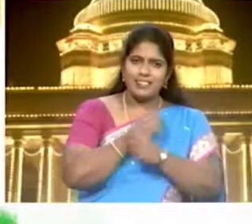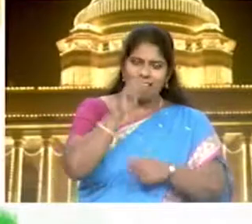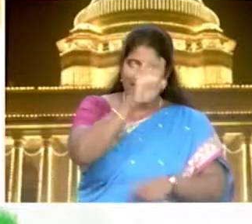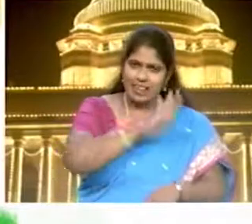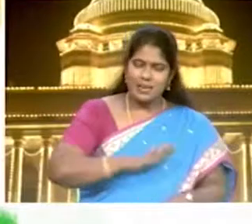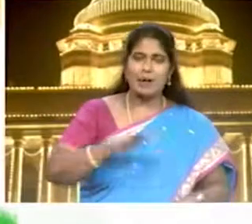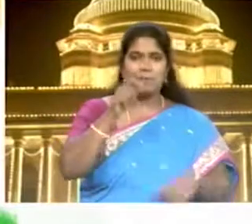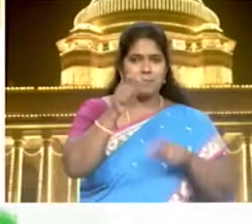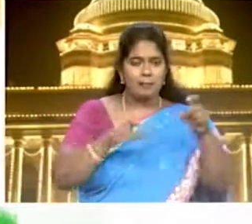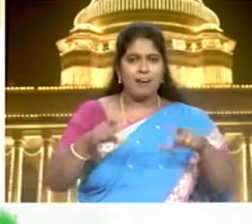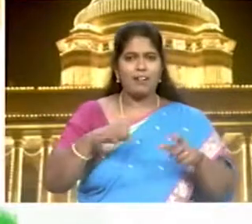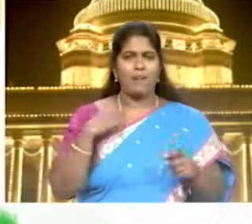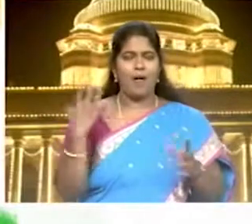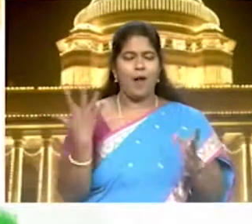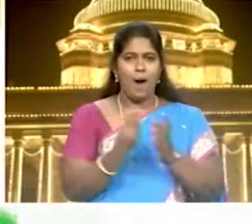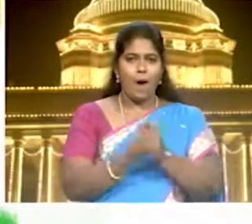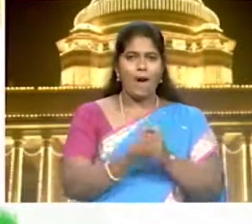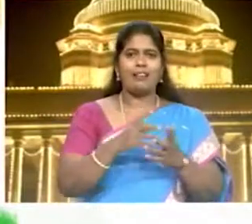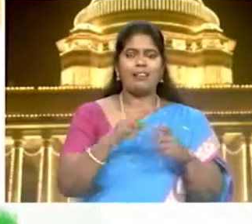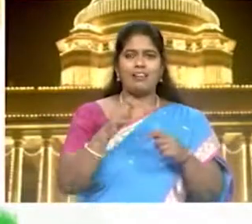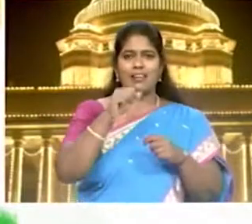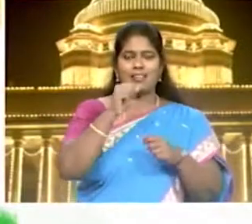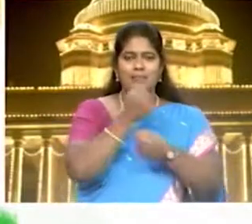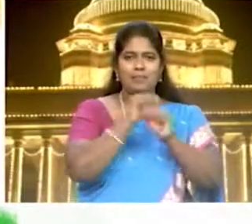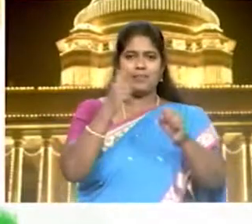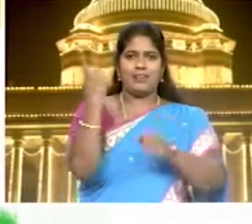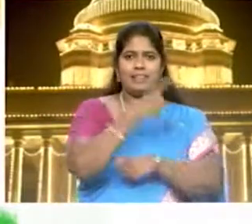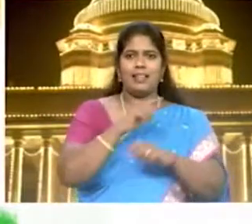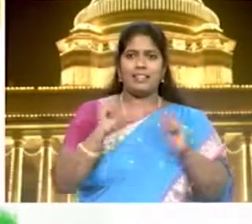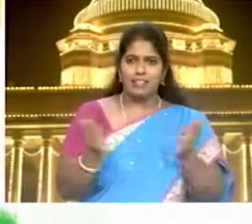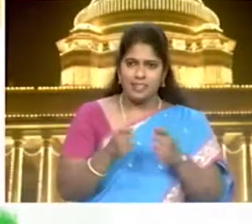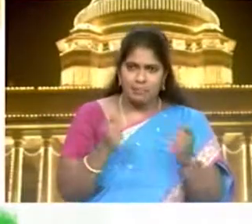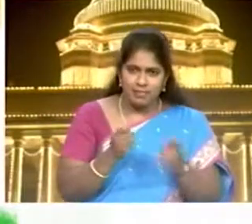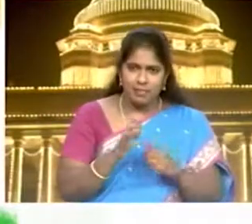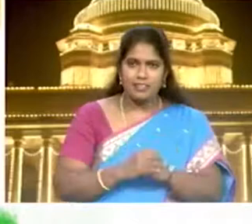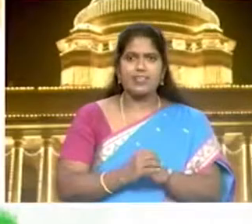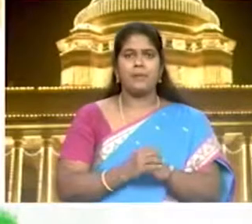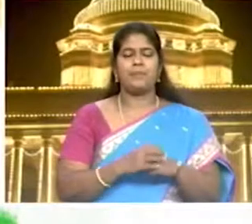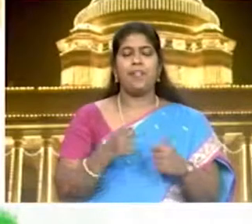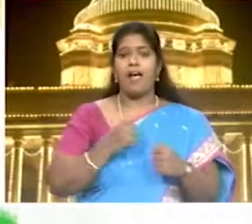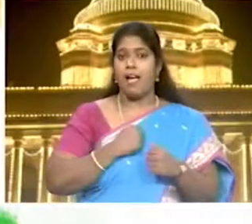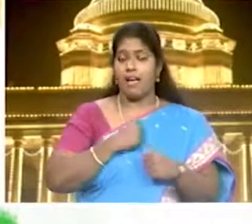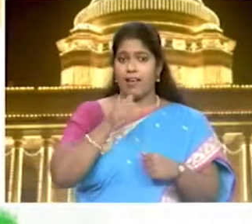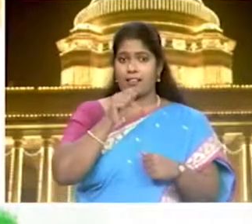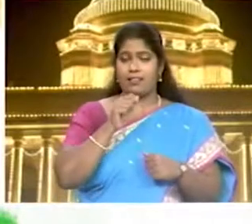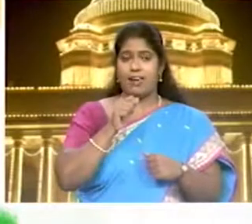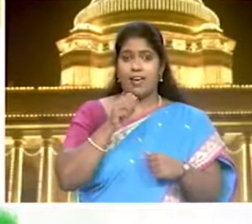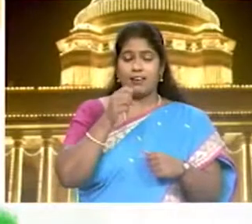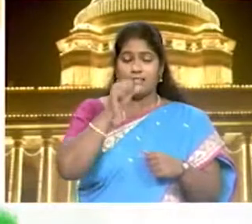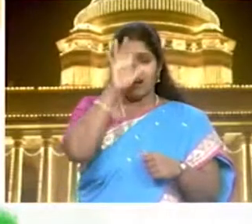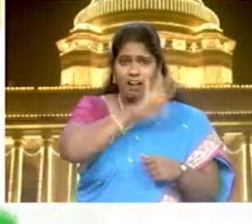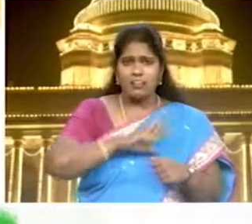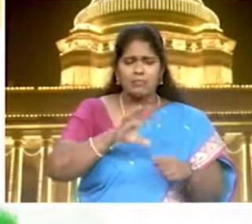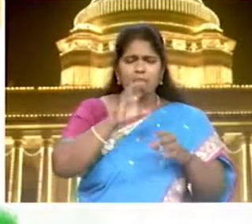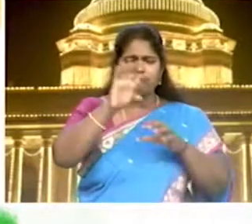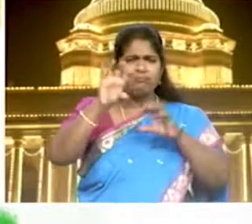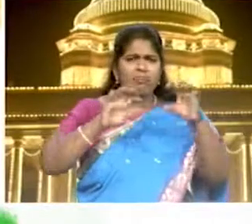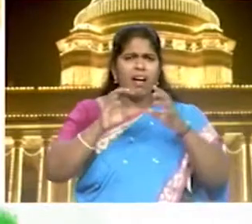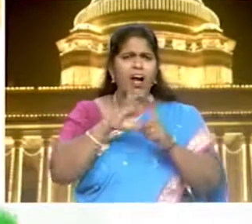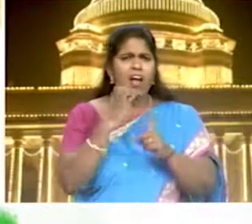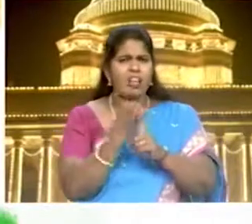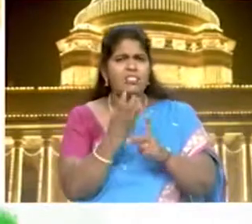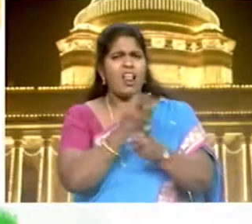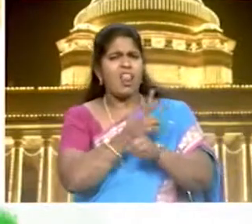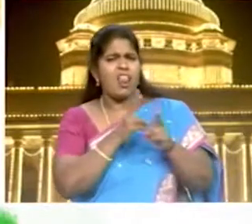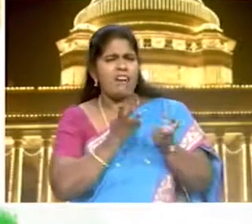Day, we are celebrating our Bharatiyata. Our country is full of diversity, but at the same time, we